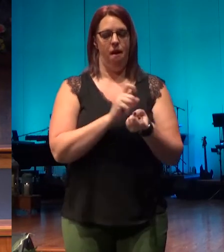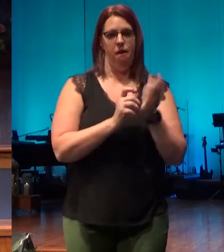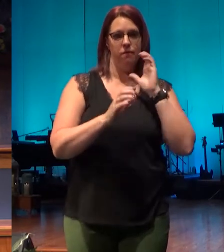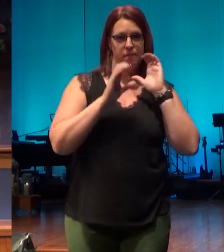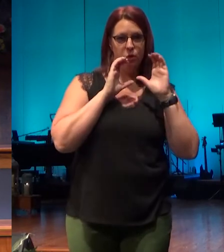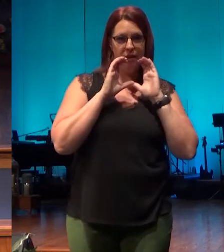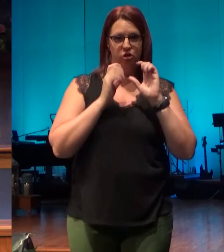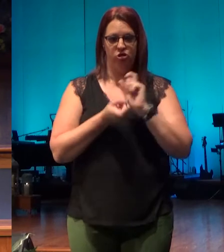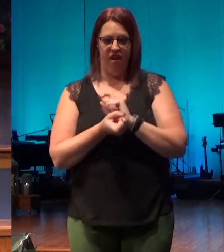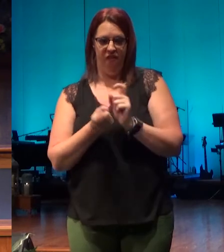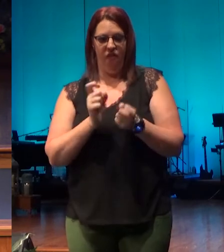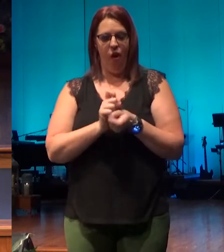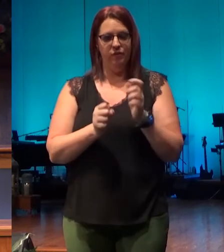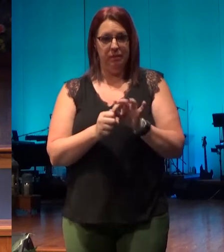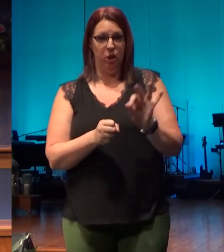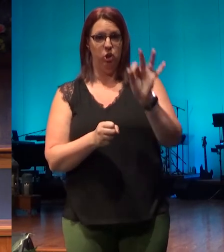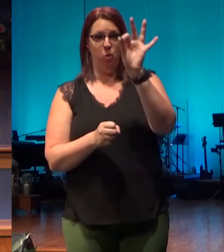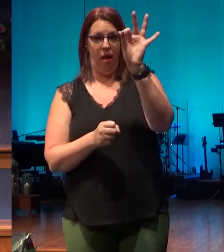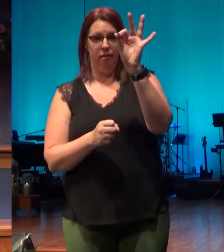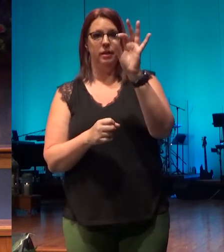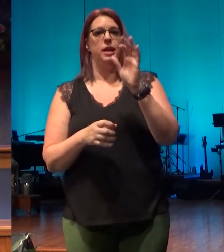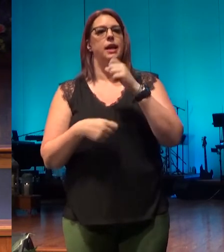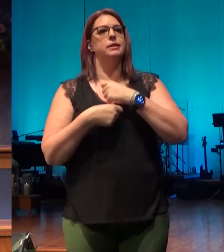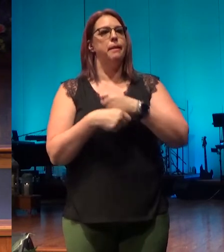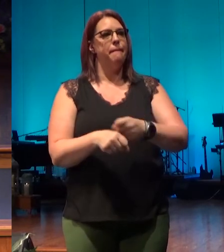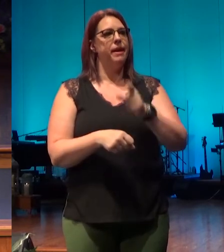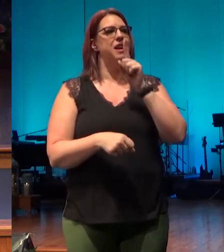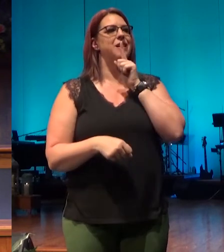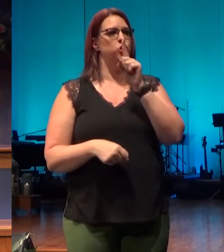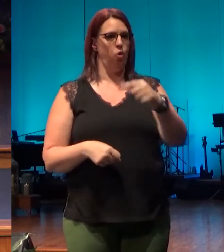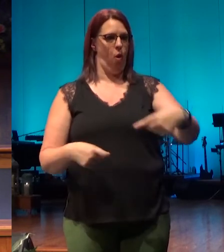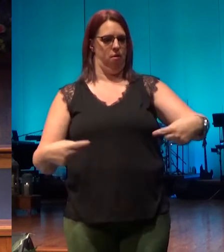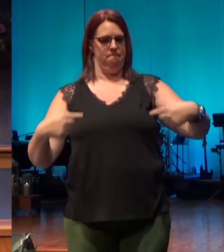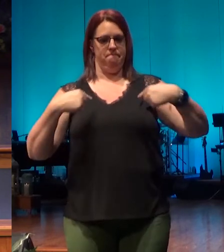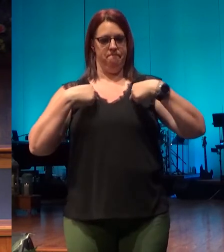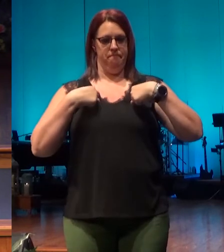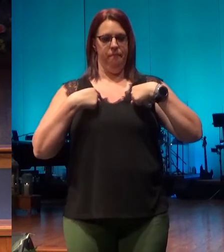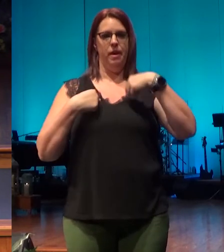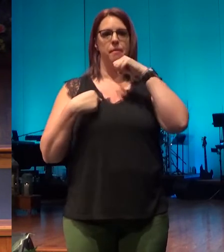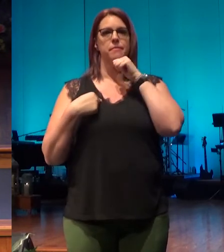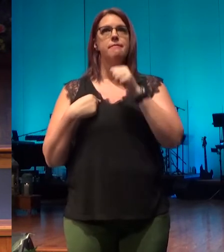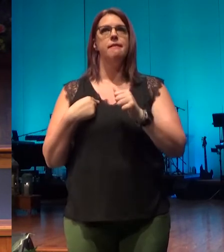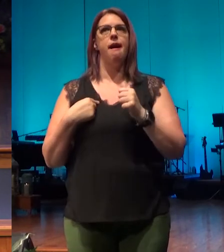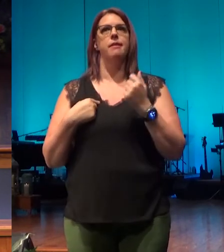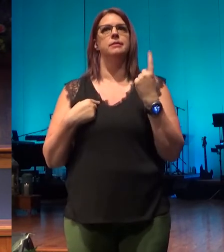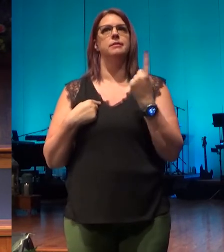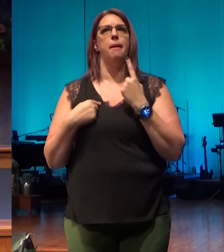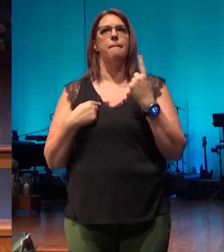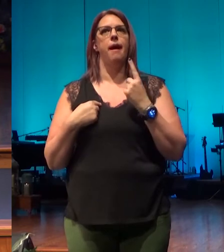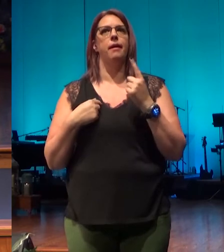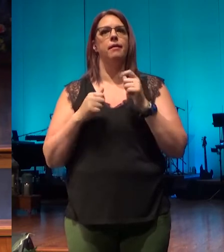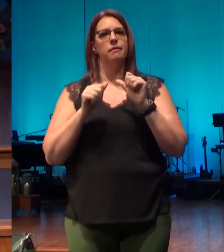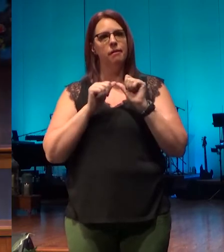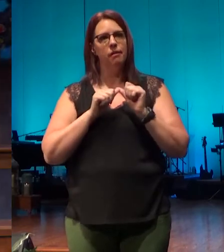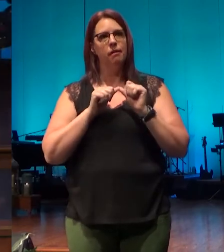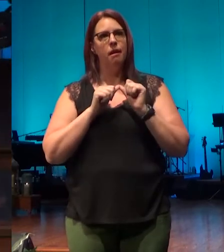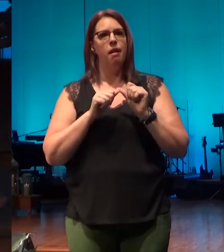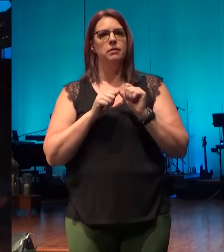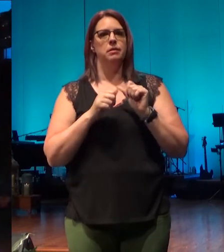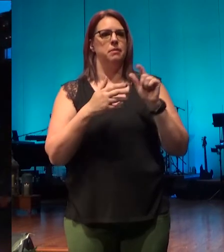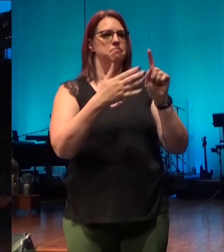about making sure that I'm not somebody who is compulsively feeling the need to give people criticism and